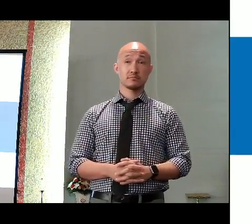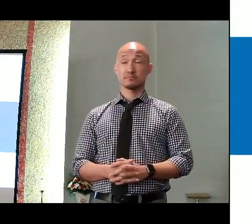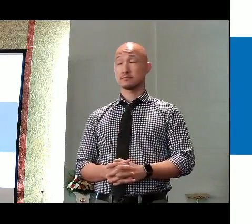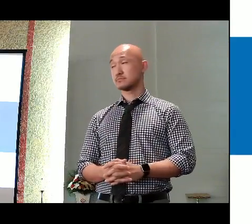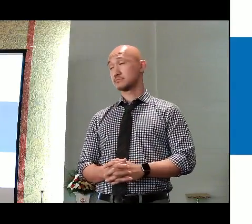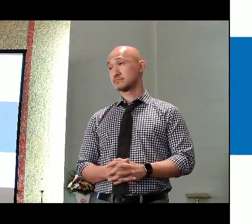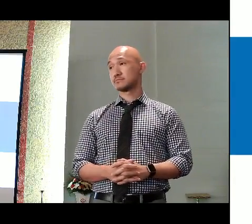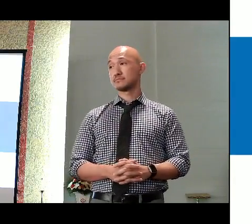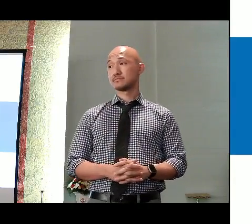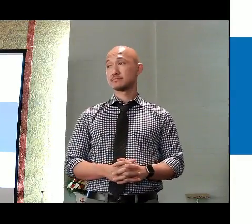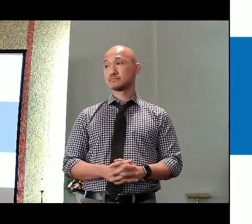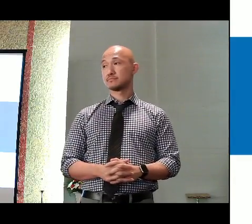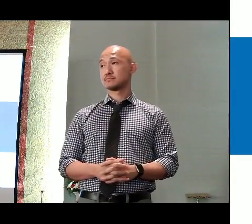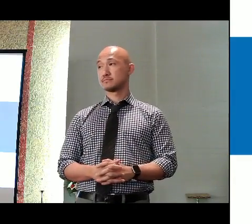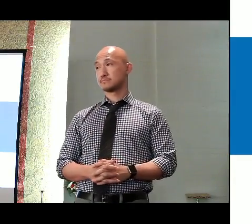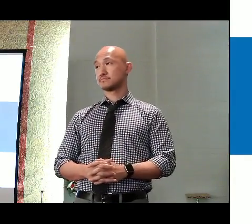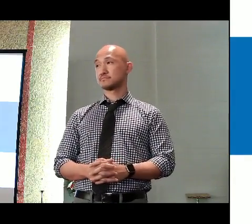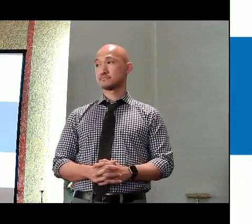after her.